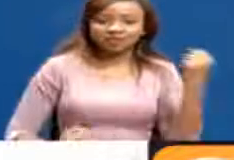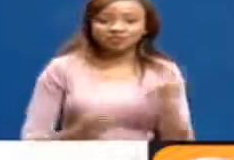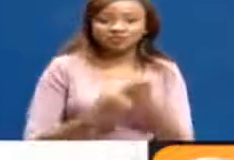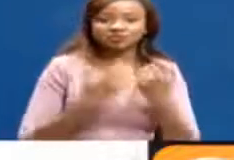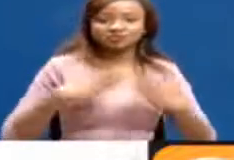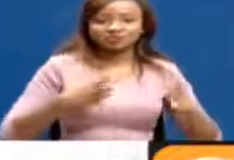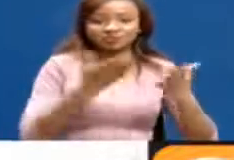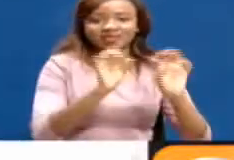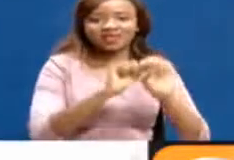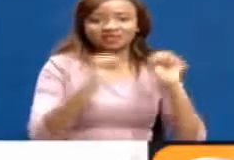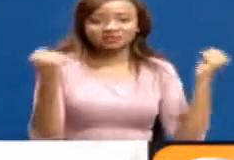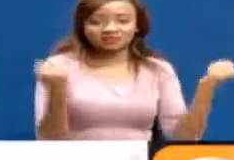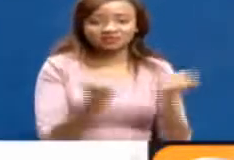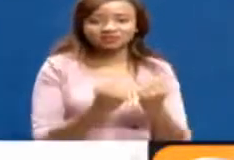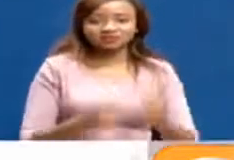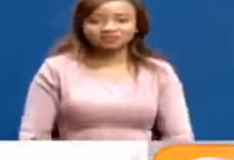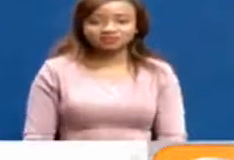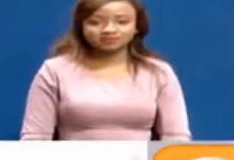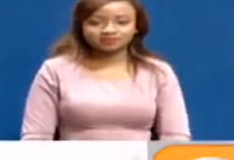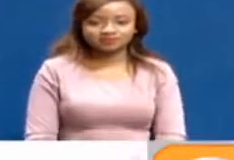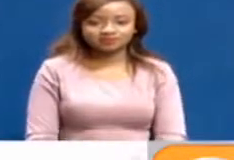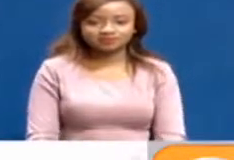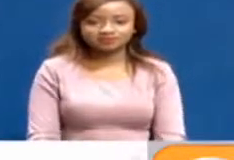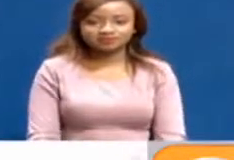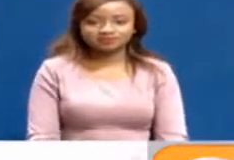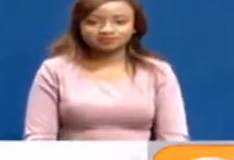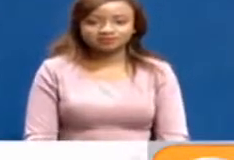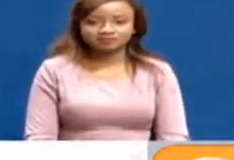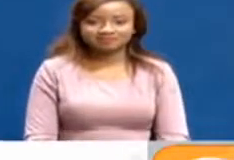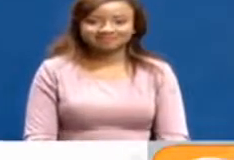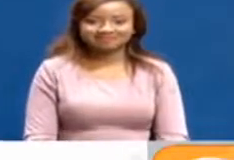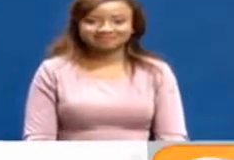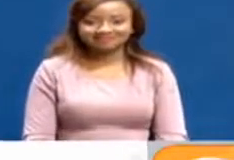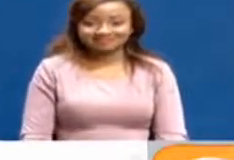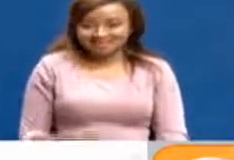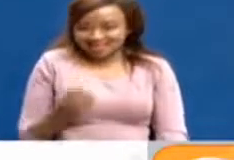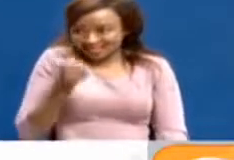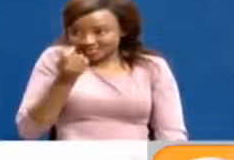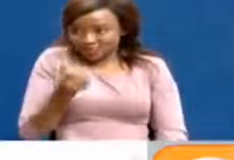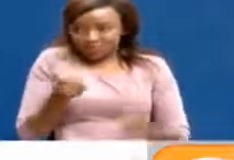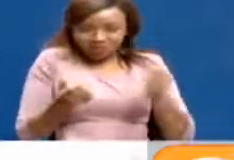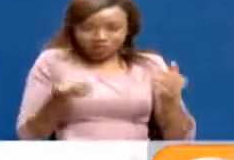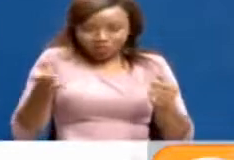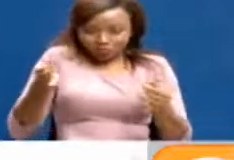in society. So I'd be more than willing, Jeff. Haba na haba.